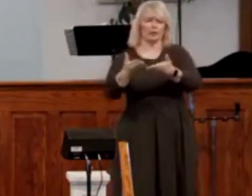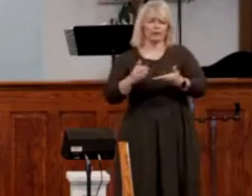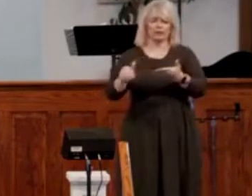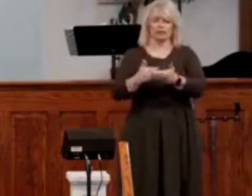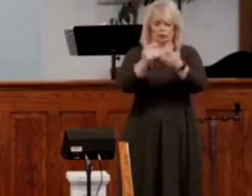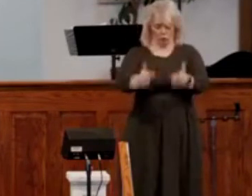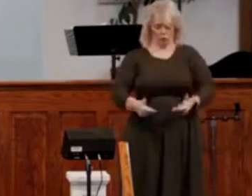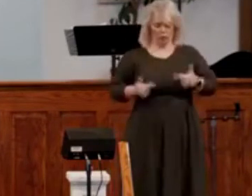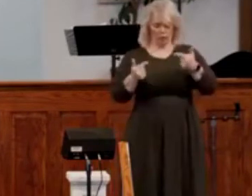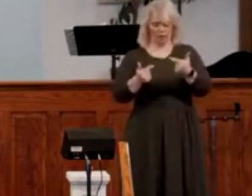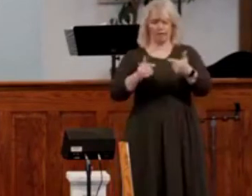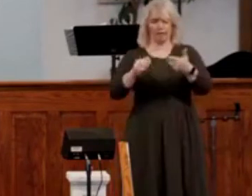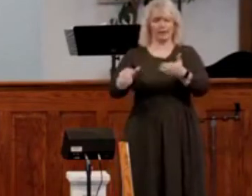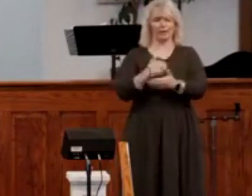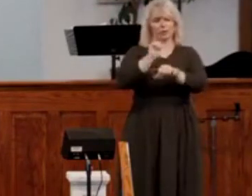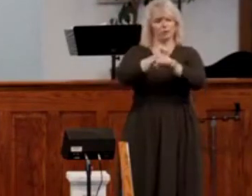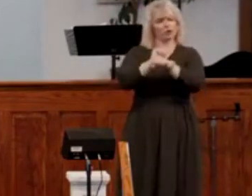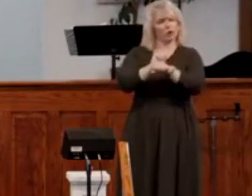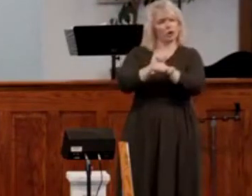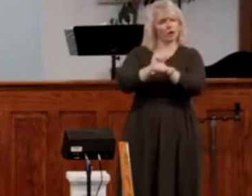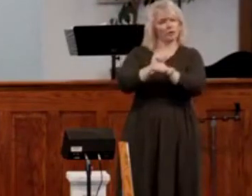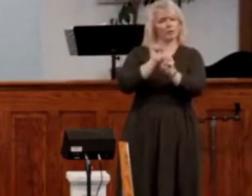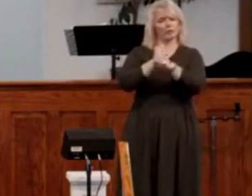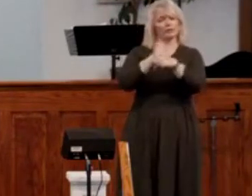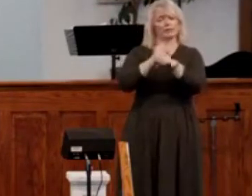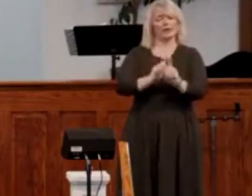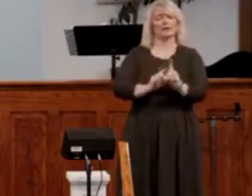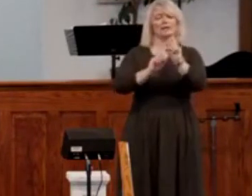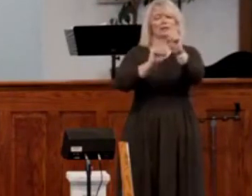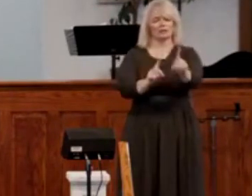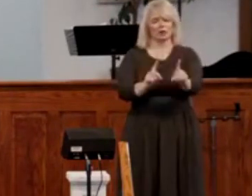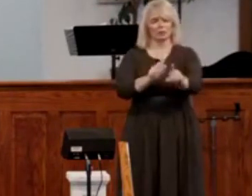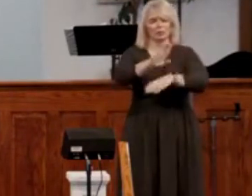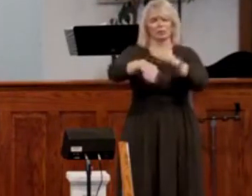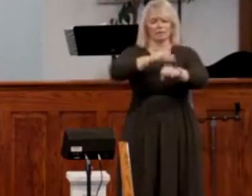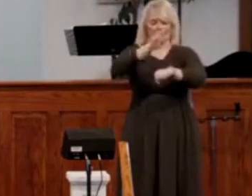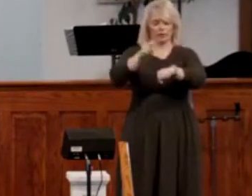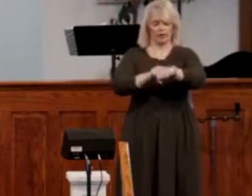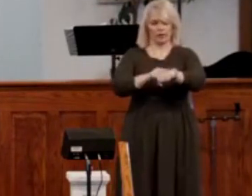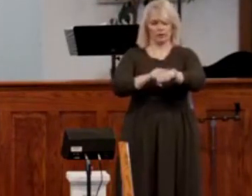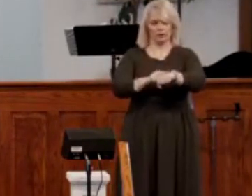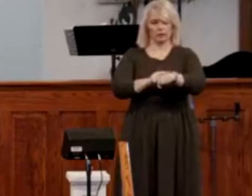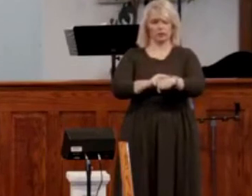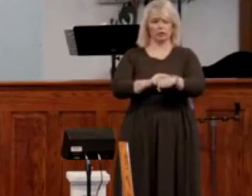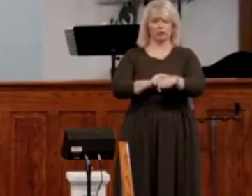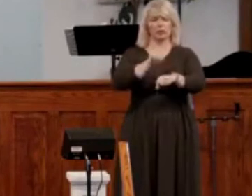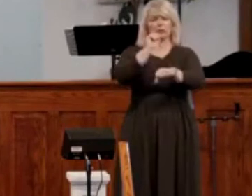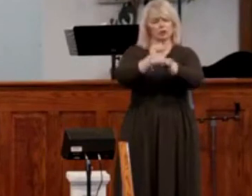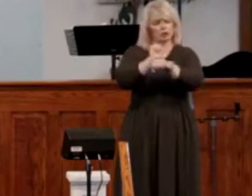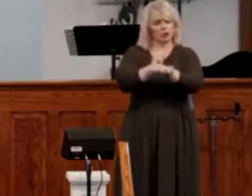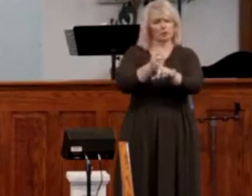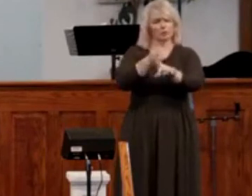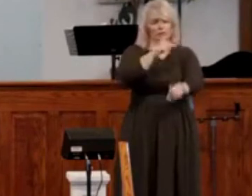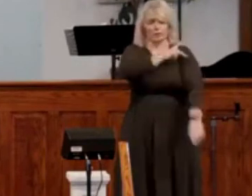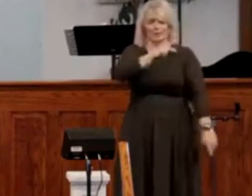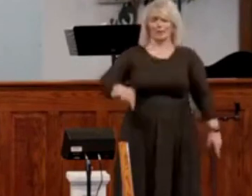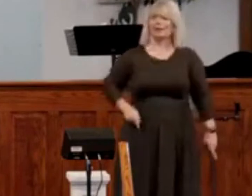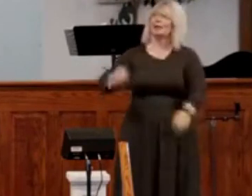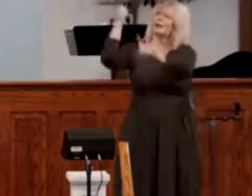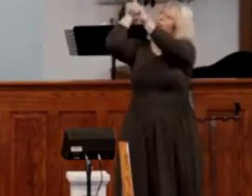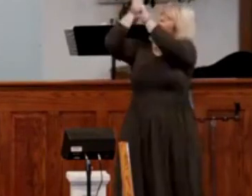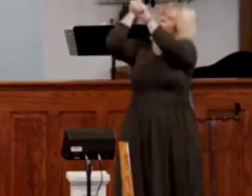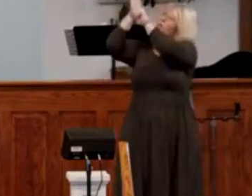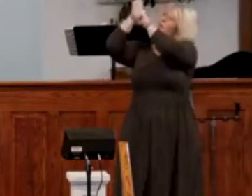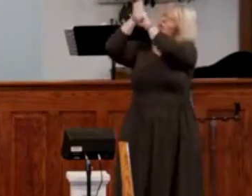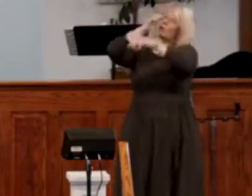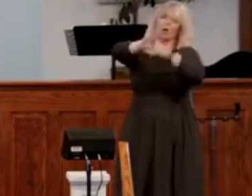and we've been given a new job. And that new job is to make disciples of all nations. That job comes from the King himself. All authority in